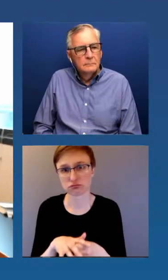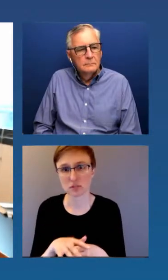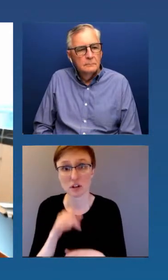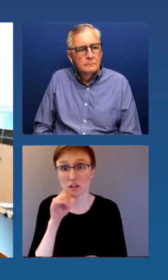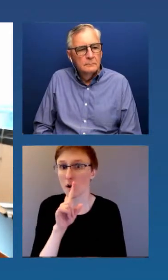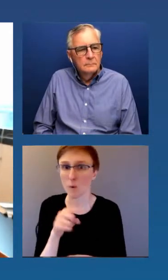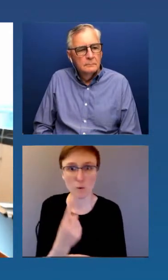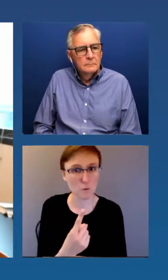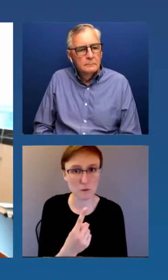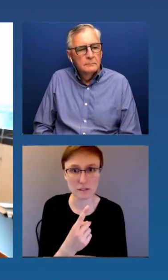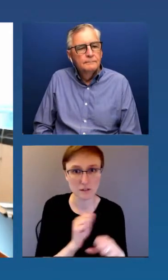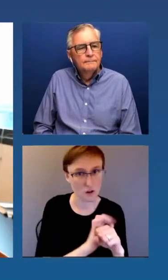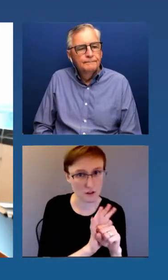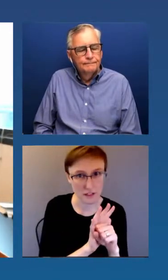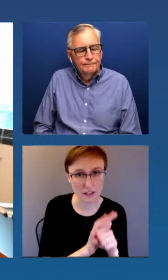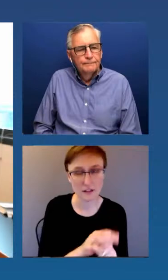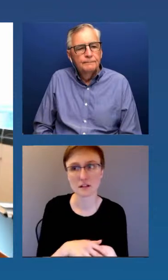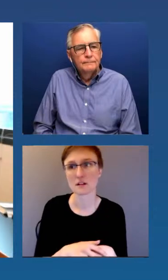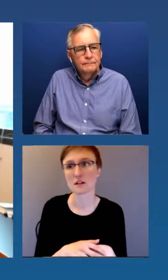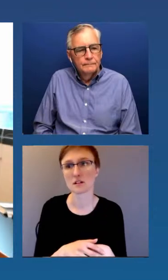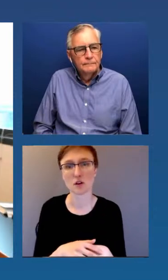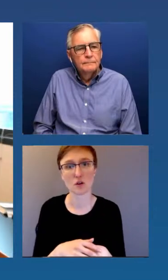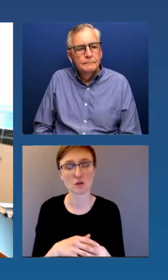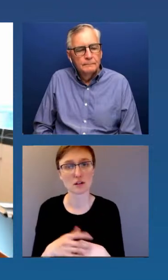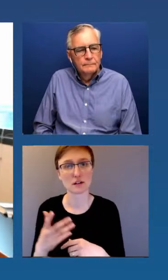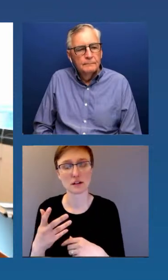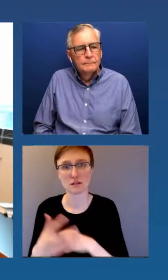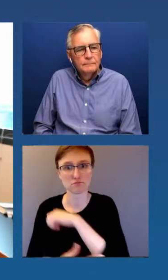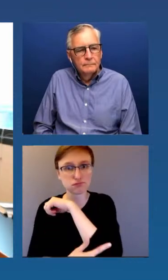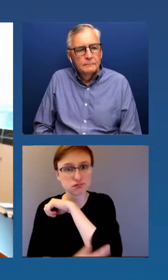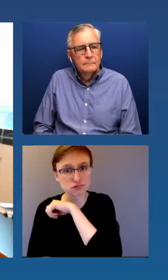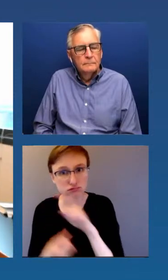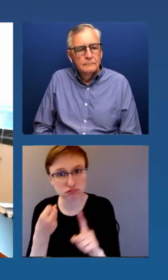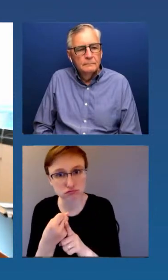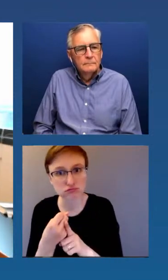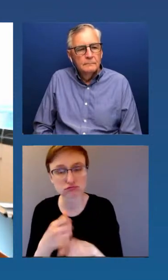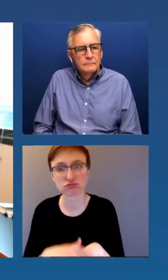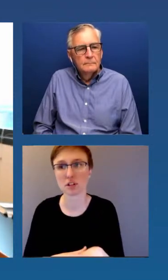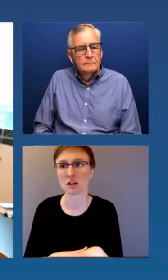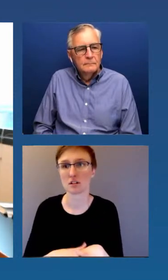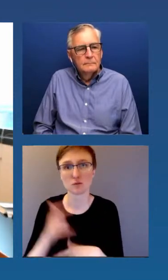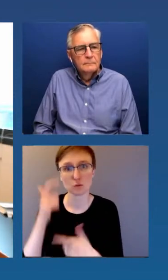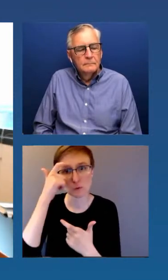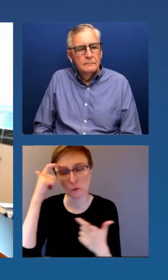of poverty. They're dealing with the impacts of trauma. They're dealing with the impact of,